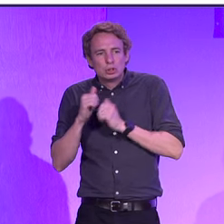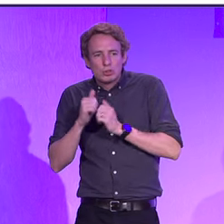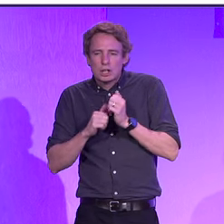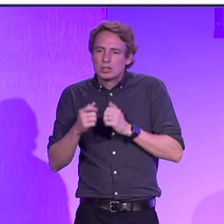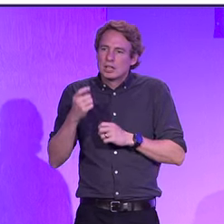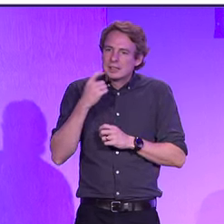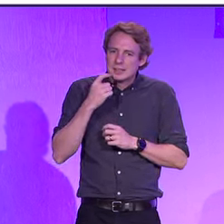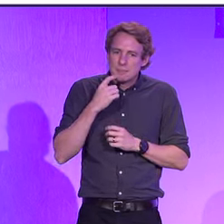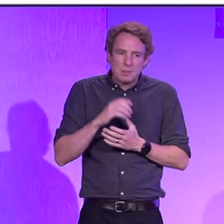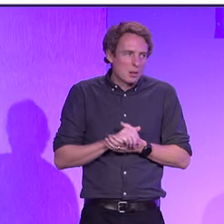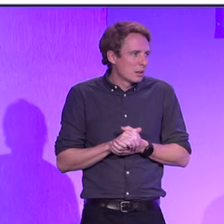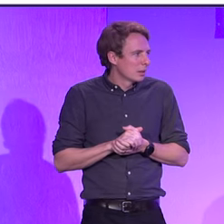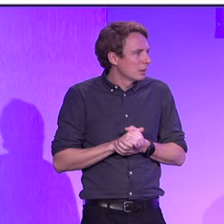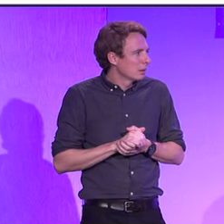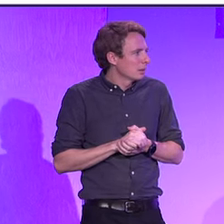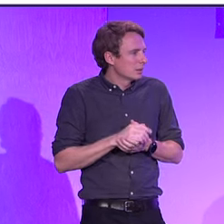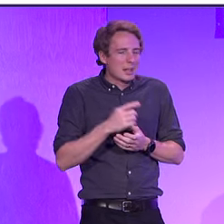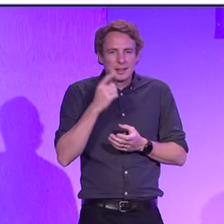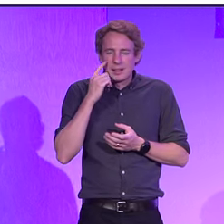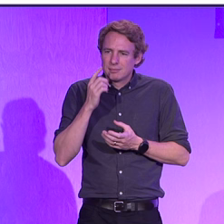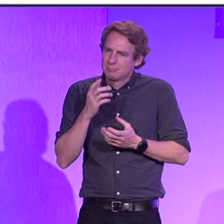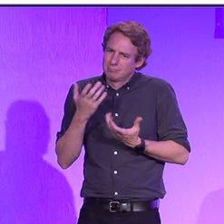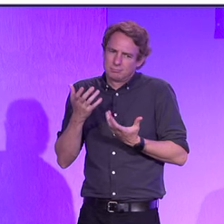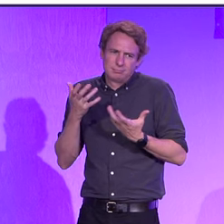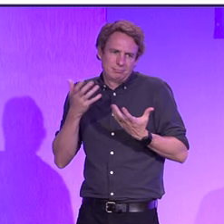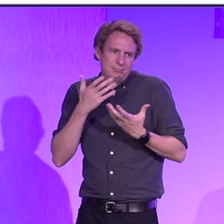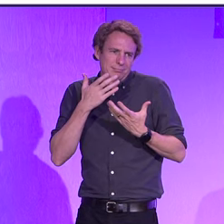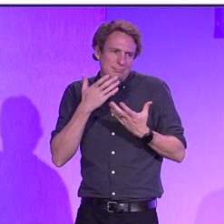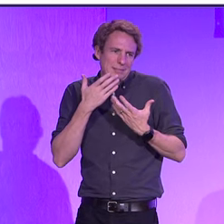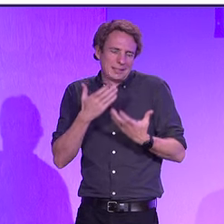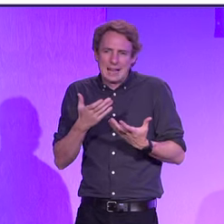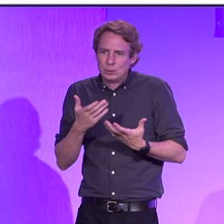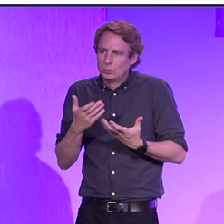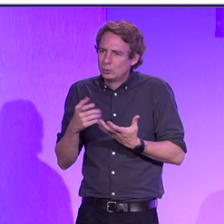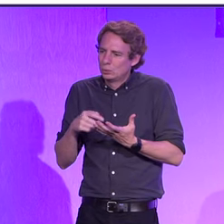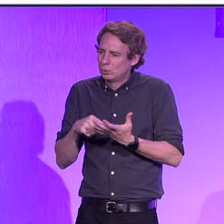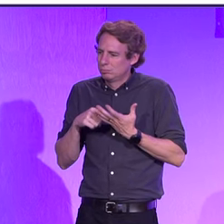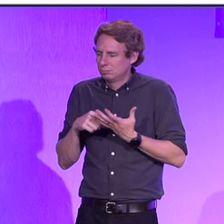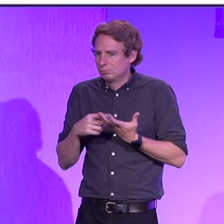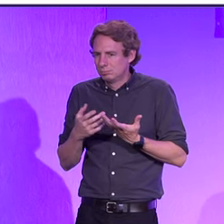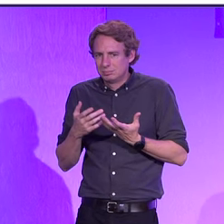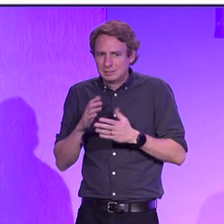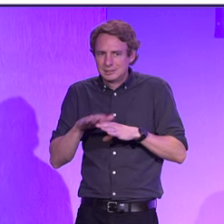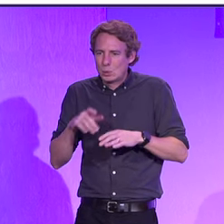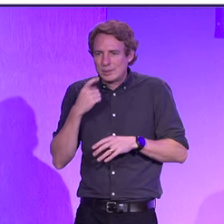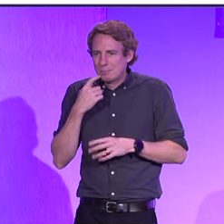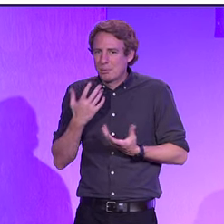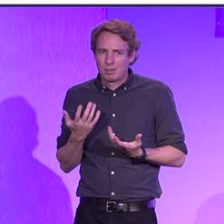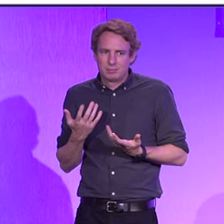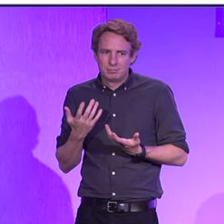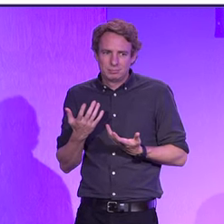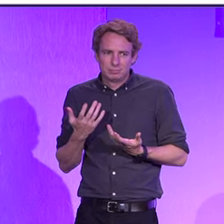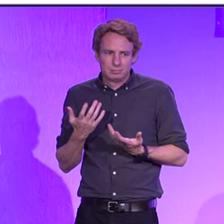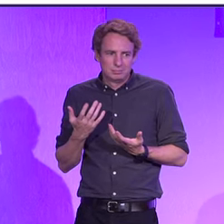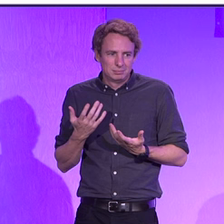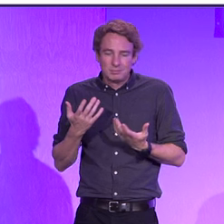simple. And I just think that's like, thank you for like pointing out, like it's not very simple these days,